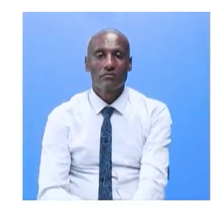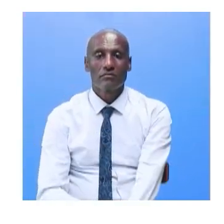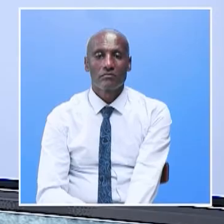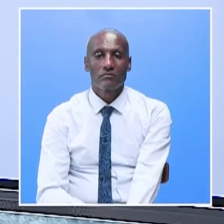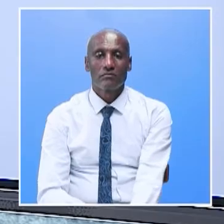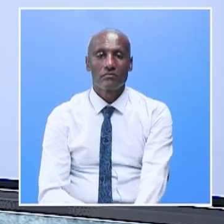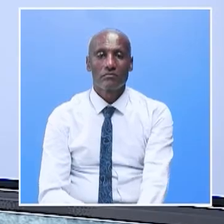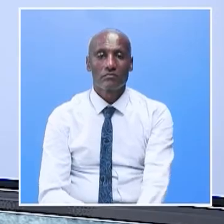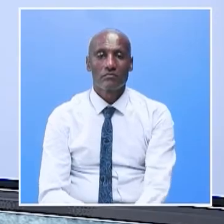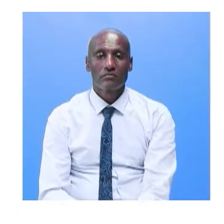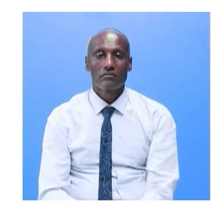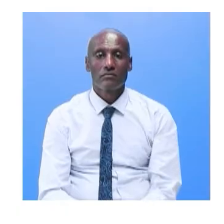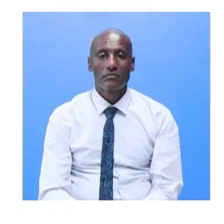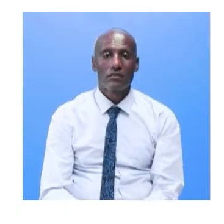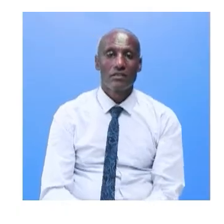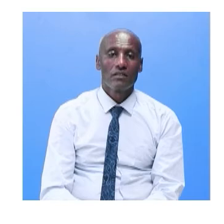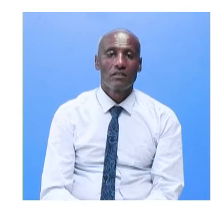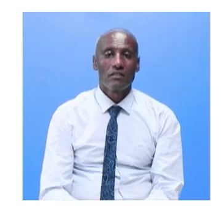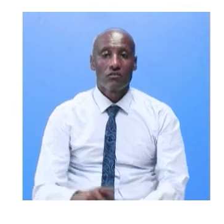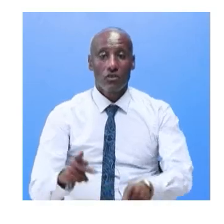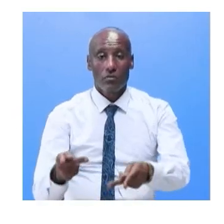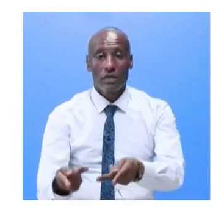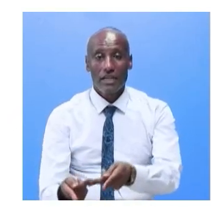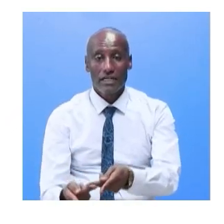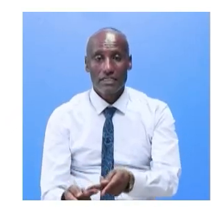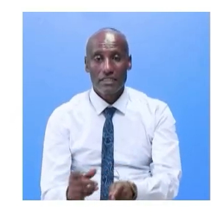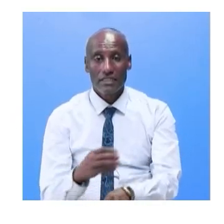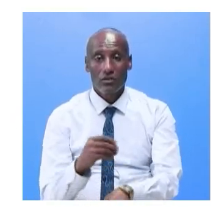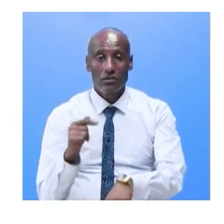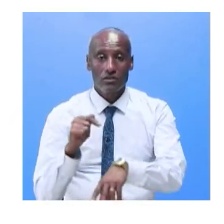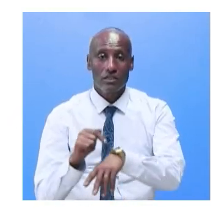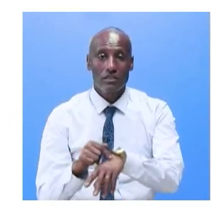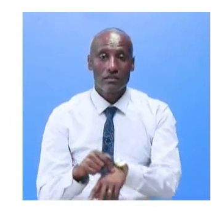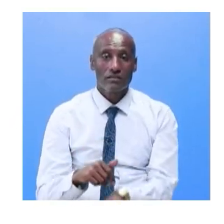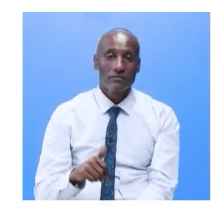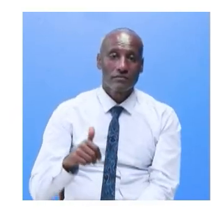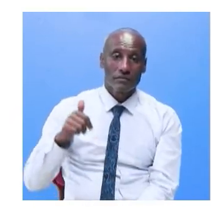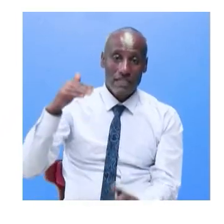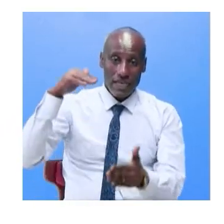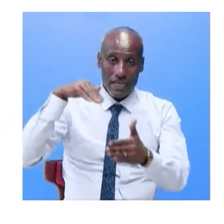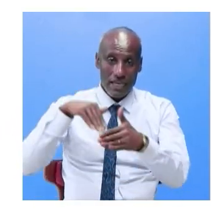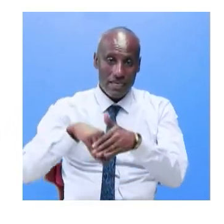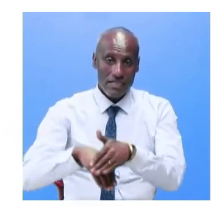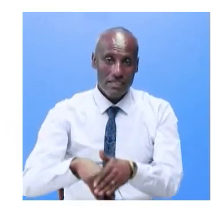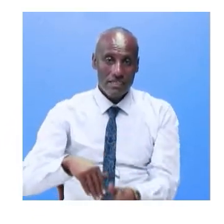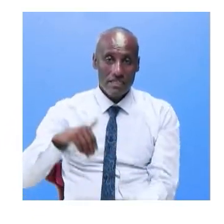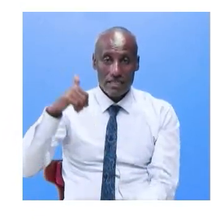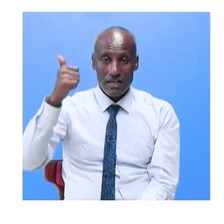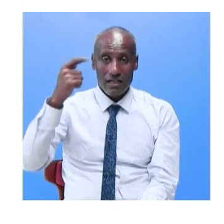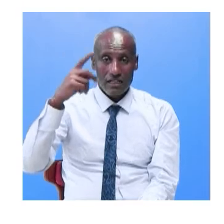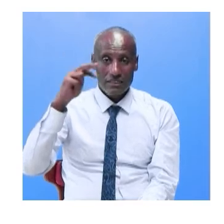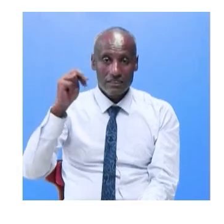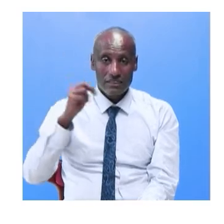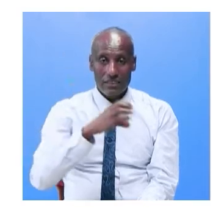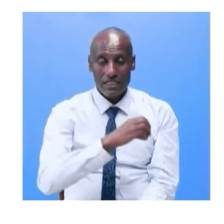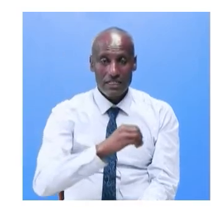When we come to here is place and also time by in, at, and